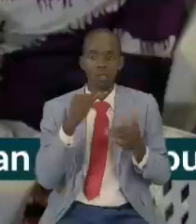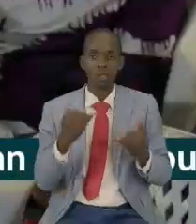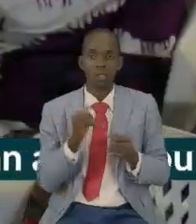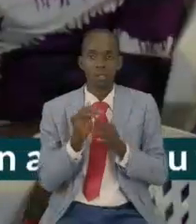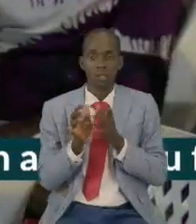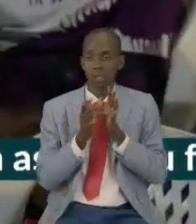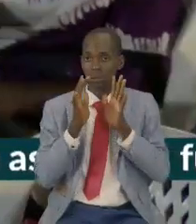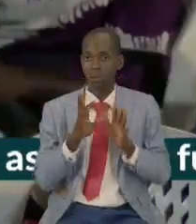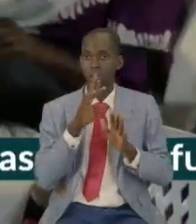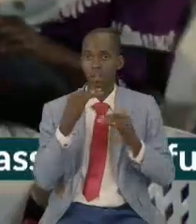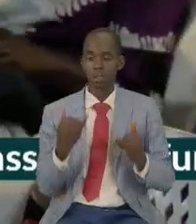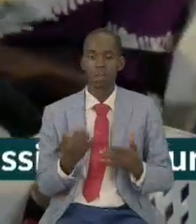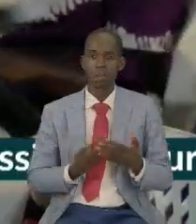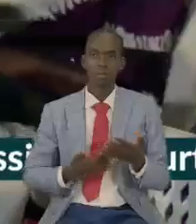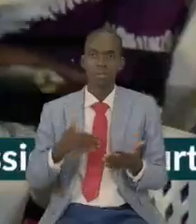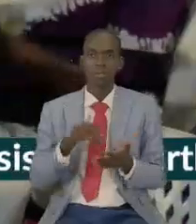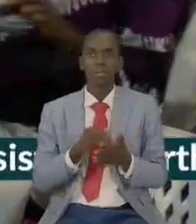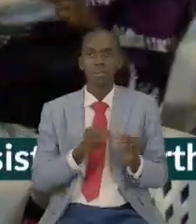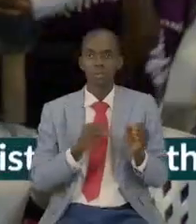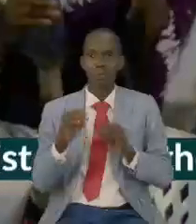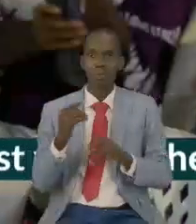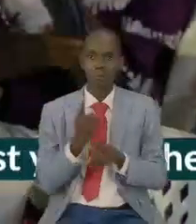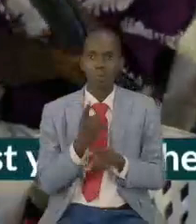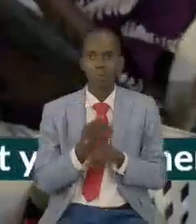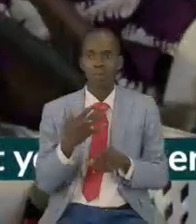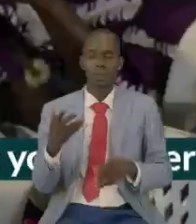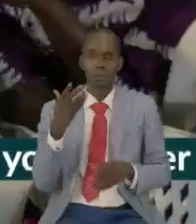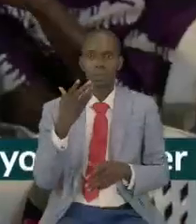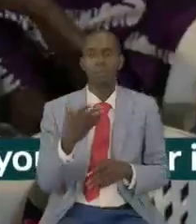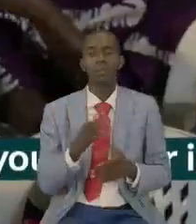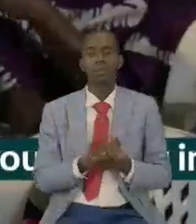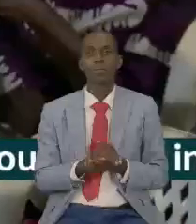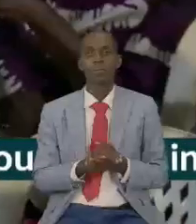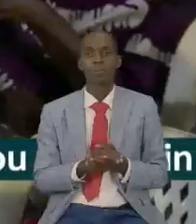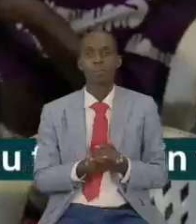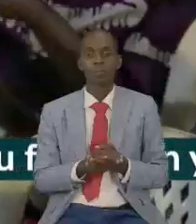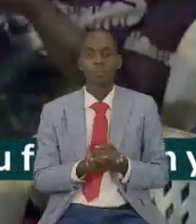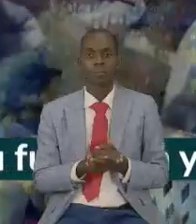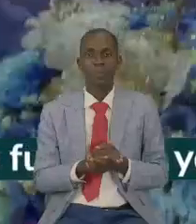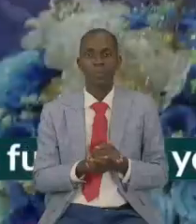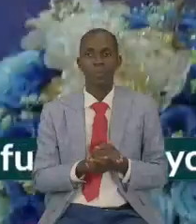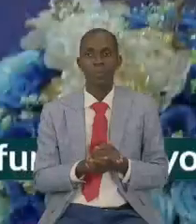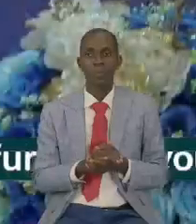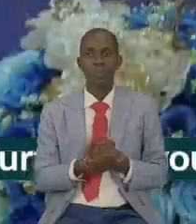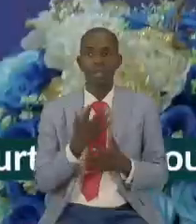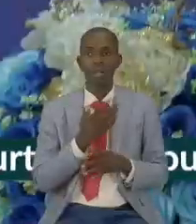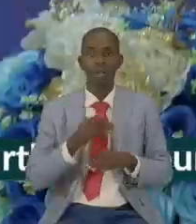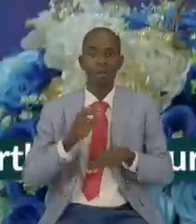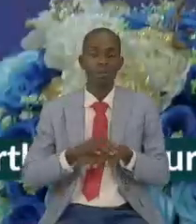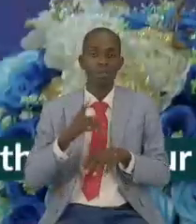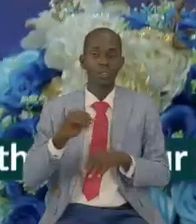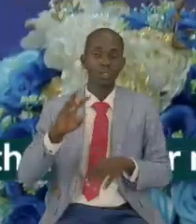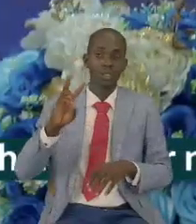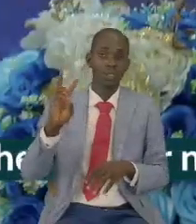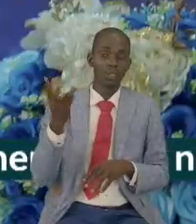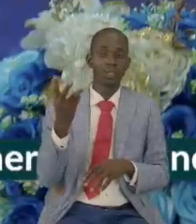from the convener on the 6th here in Bori and all the Alpha locations. What